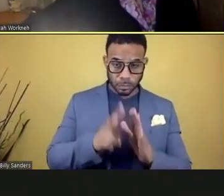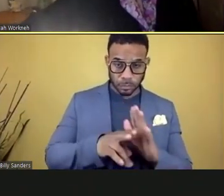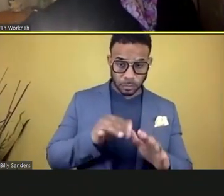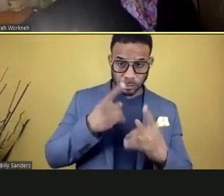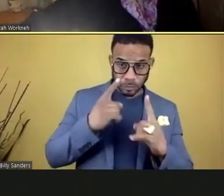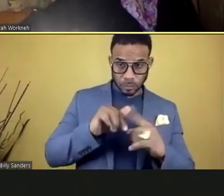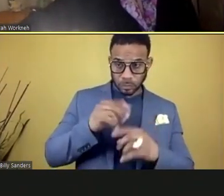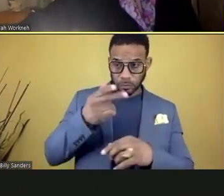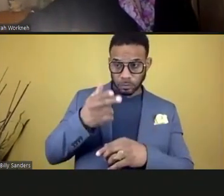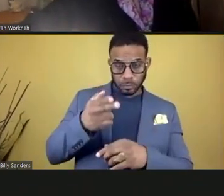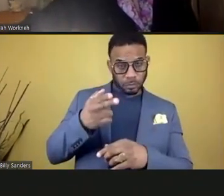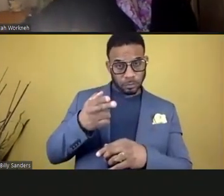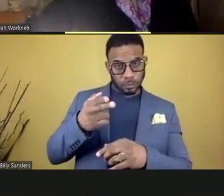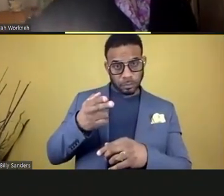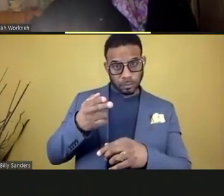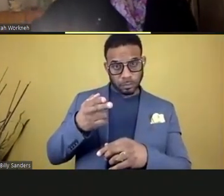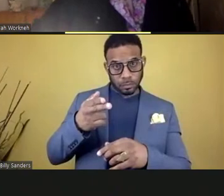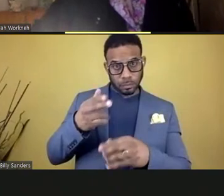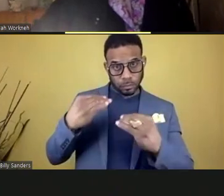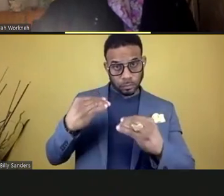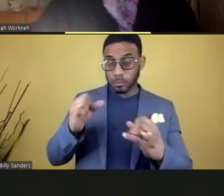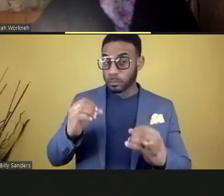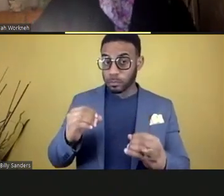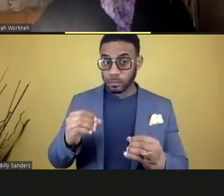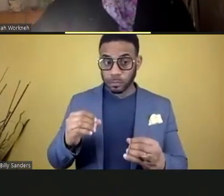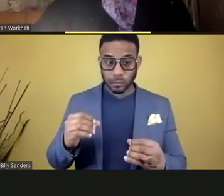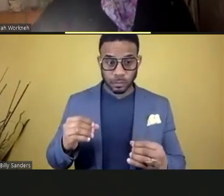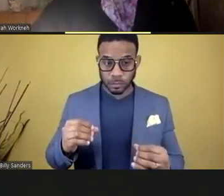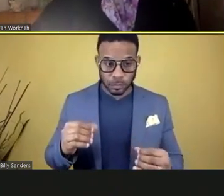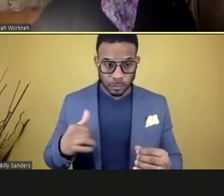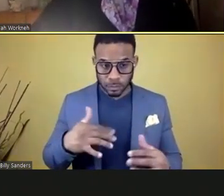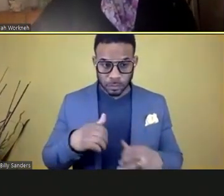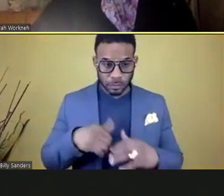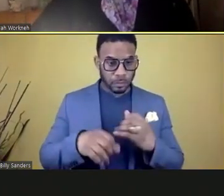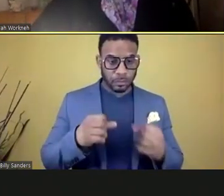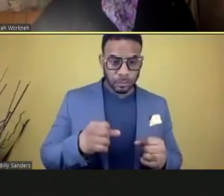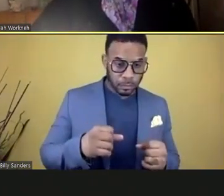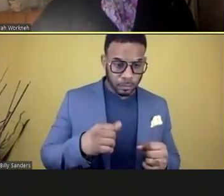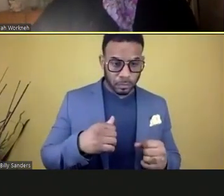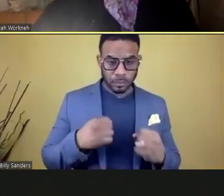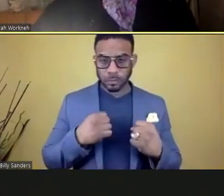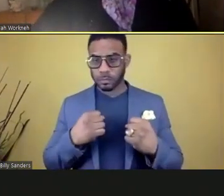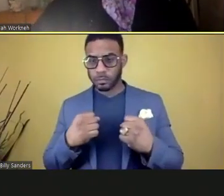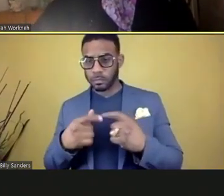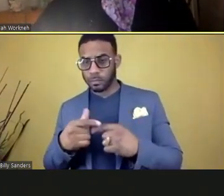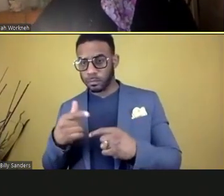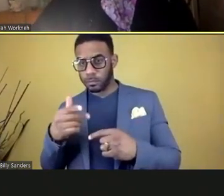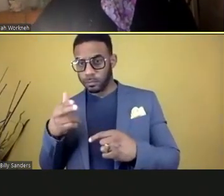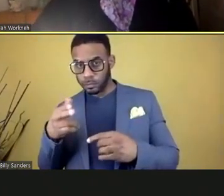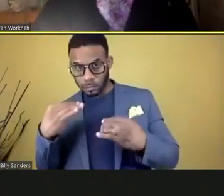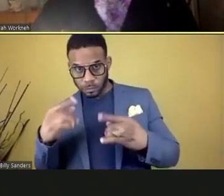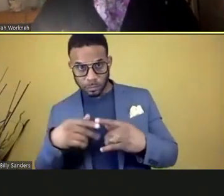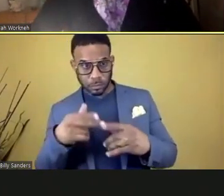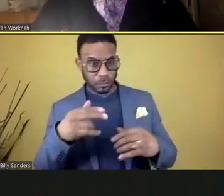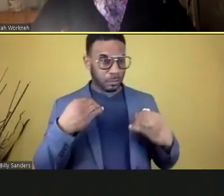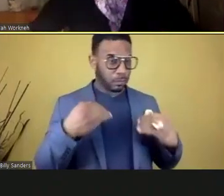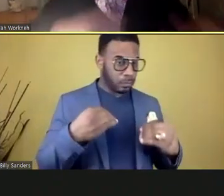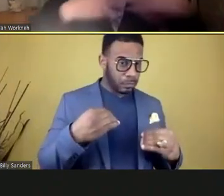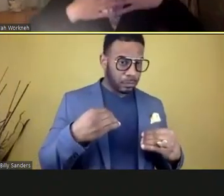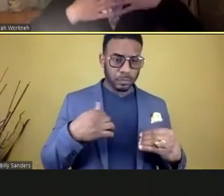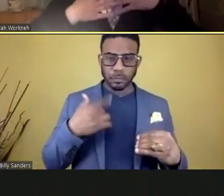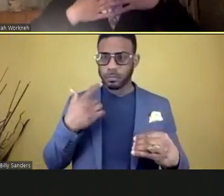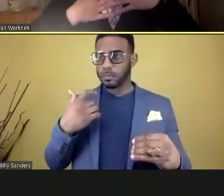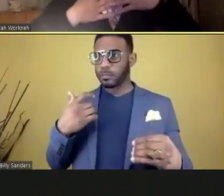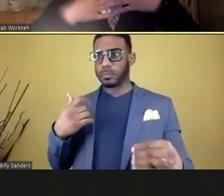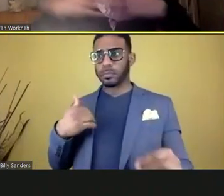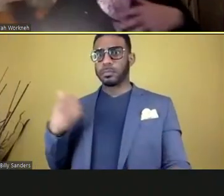shop. And so, you know, we got in the car, we drove from gun shop to gun shop, and